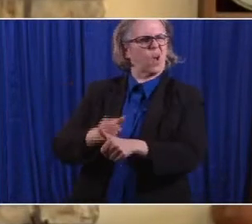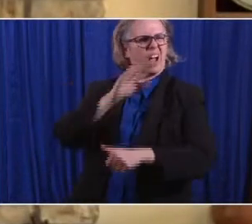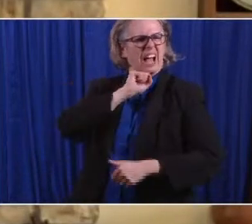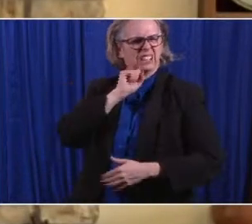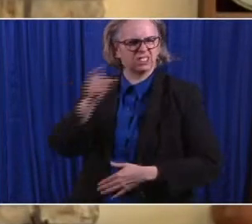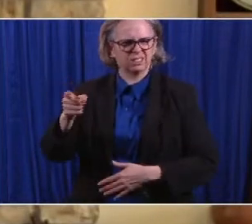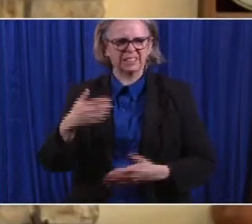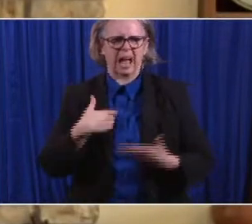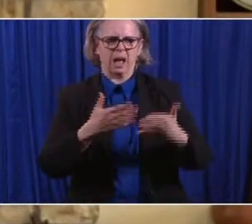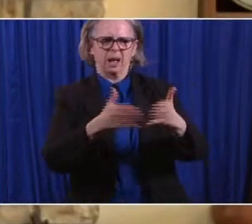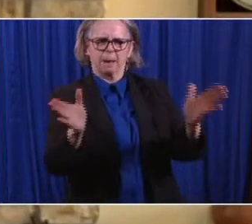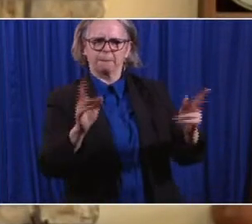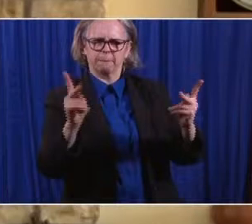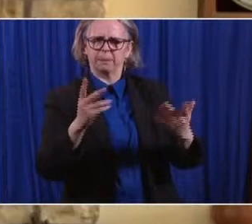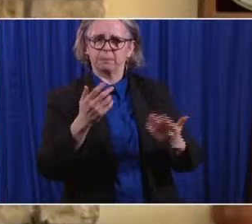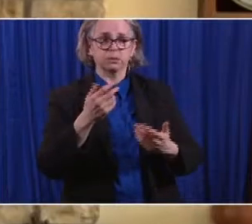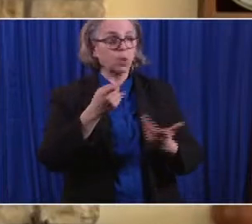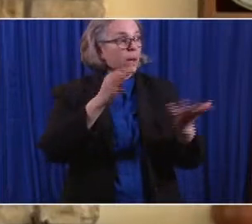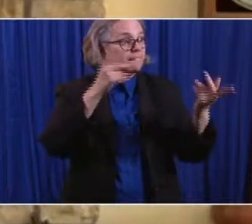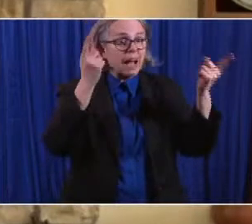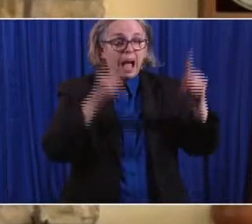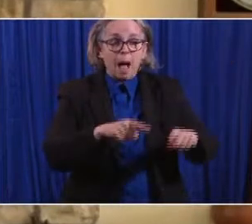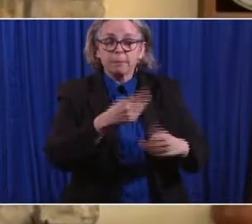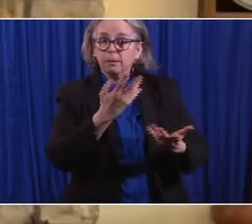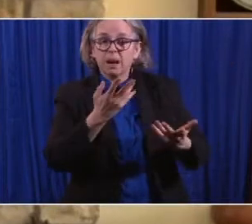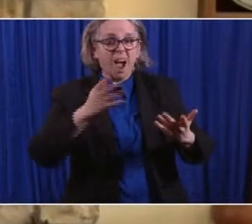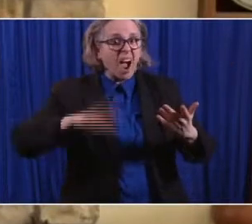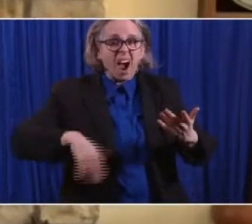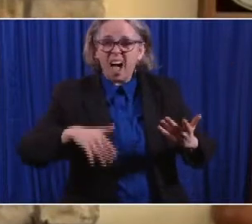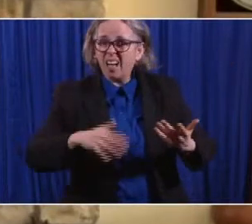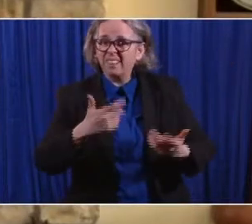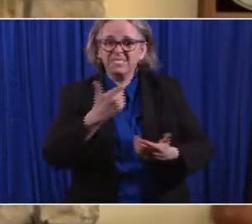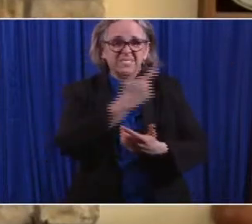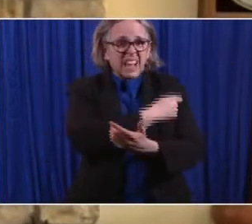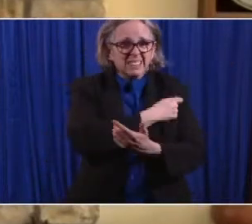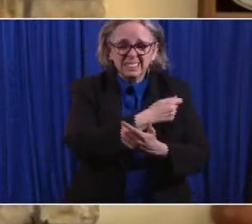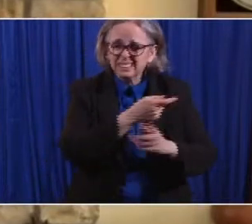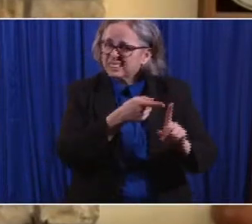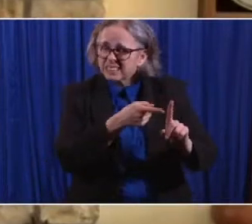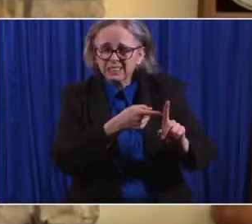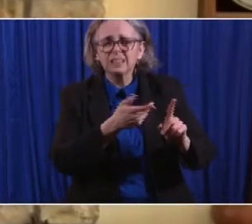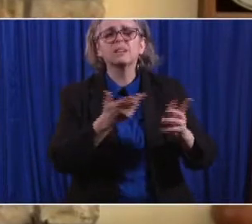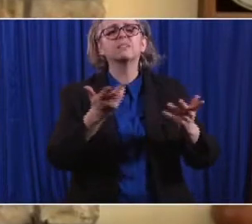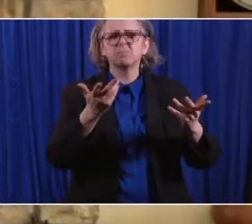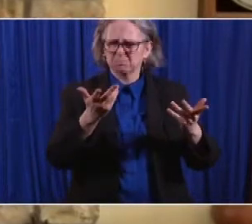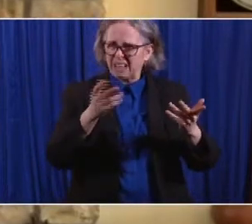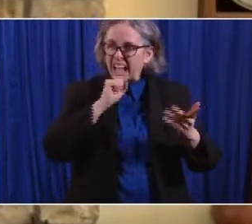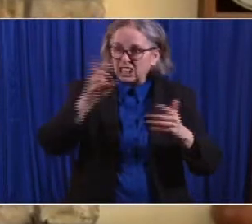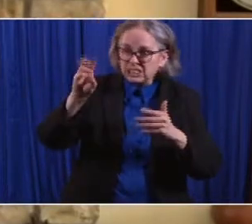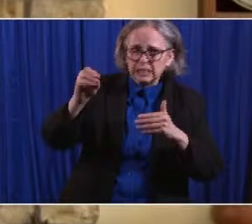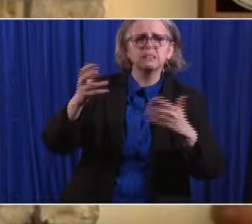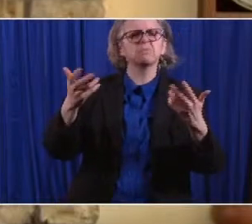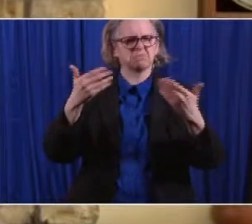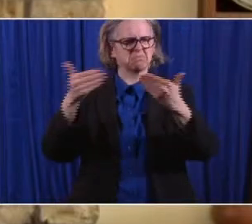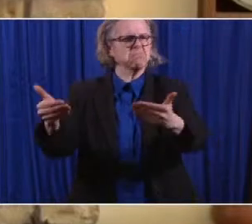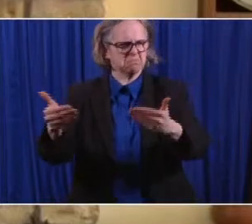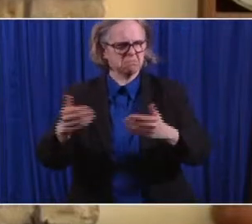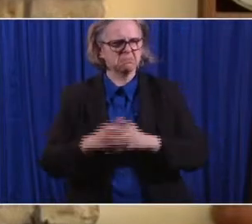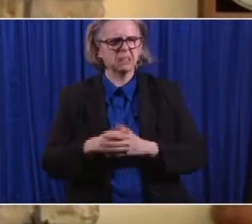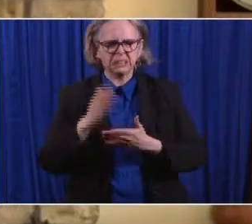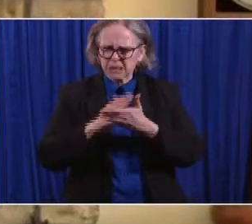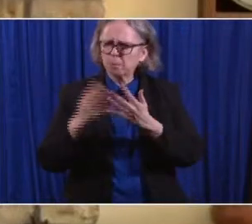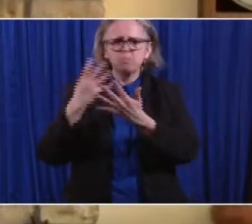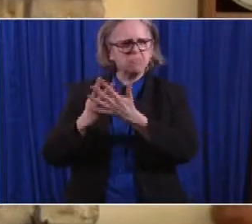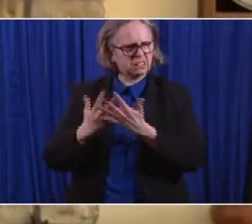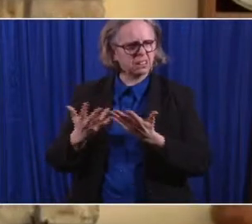vaccinating prisoners beyond that at this point, although we have certainly vaccinated prisoners who've